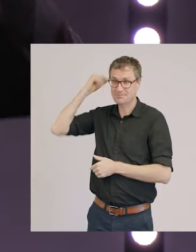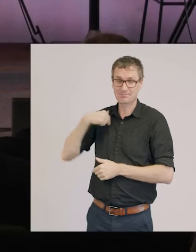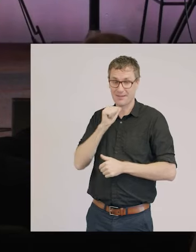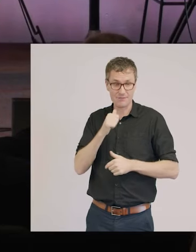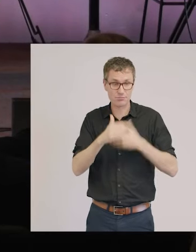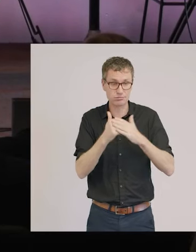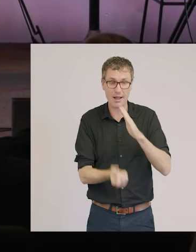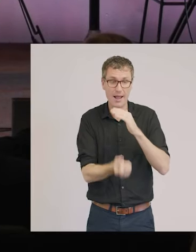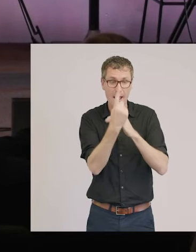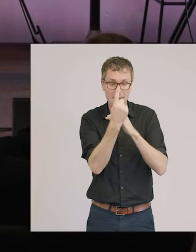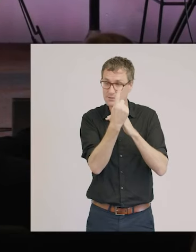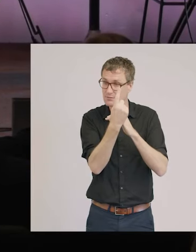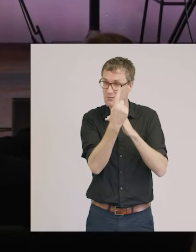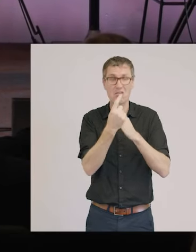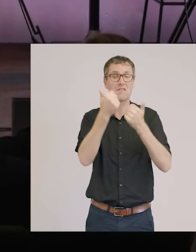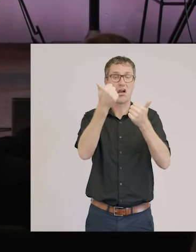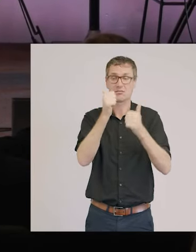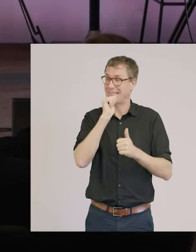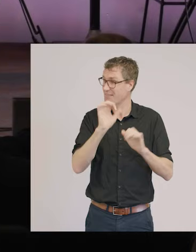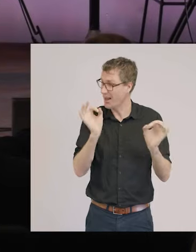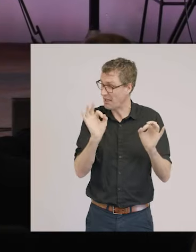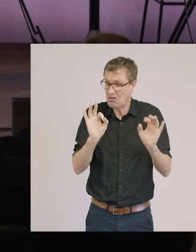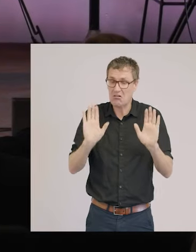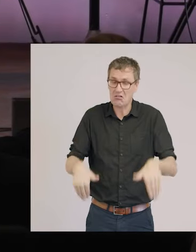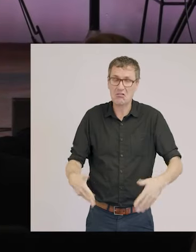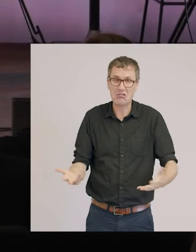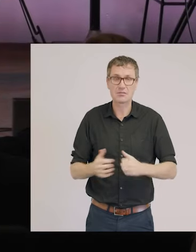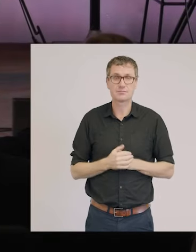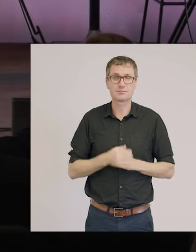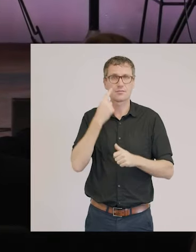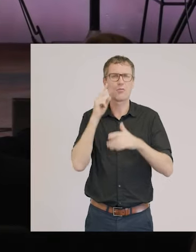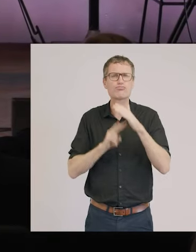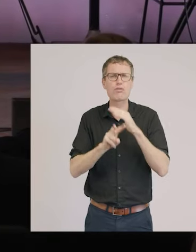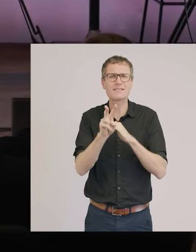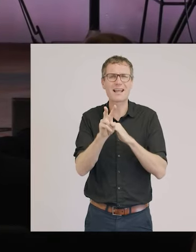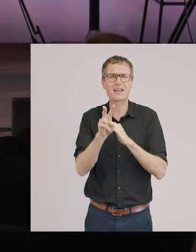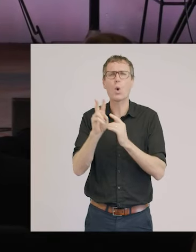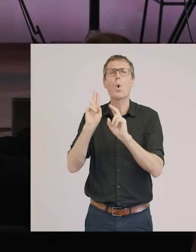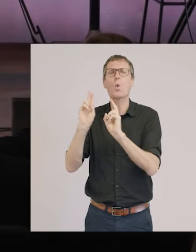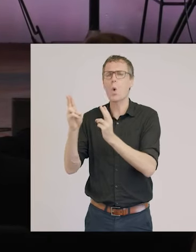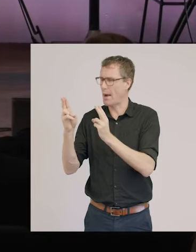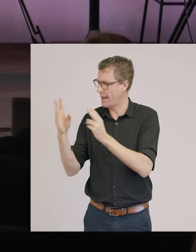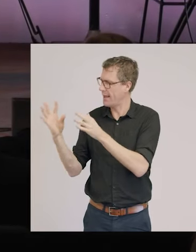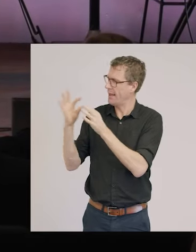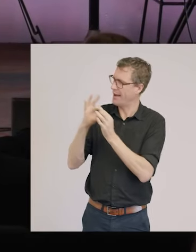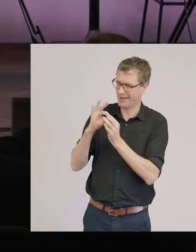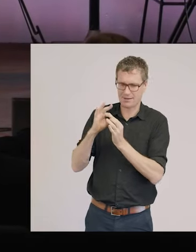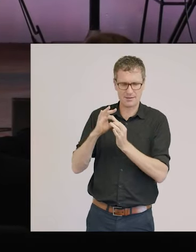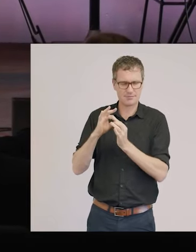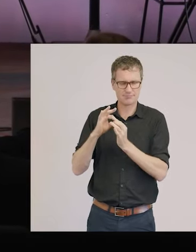I say, thanks very much. Yep. Put it in my back pocket and then I see if it comes to pass. Yeah. And if it doesn't, I think, oh, that was wrong. If it does, I think, oh, wow, that was